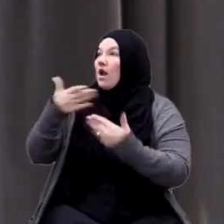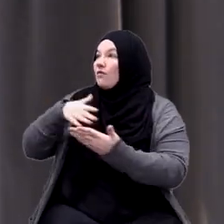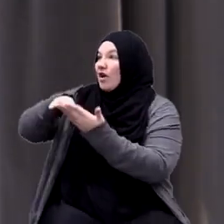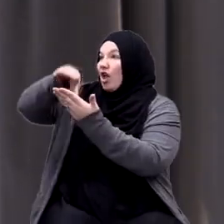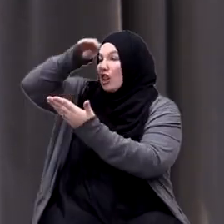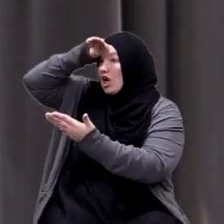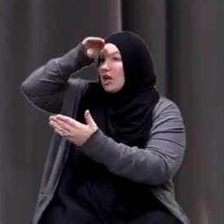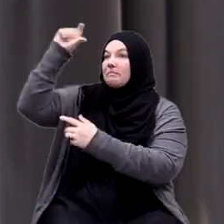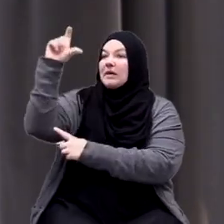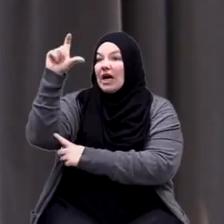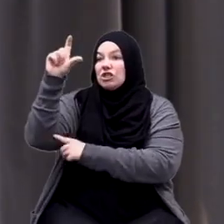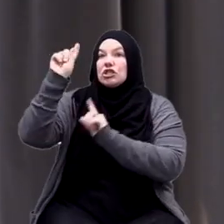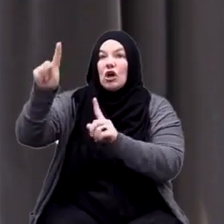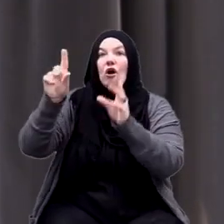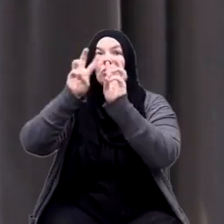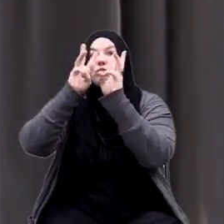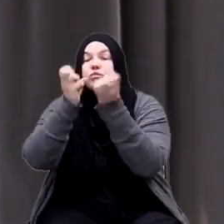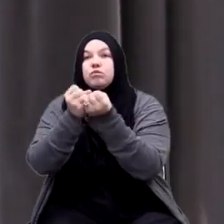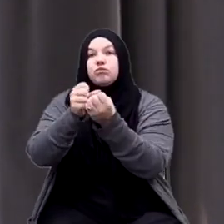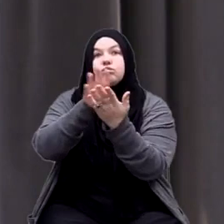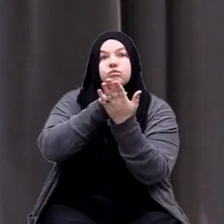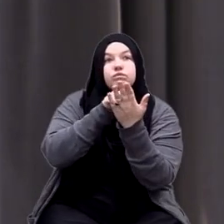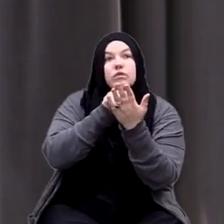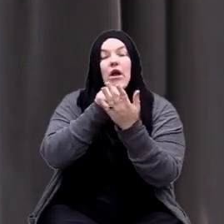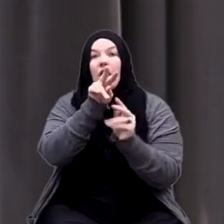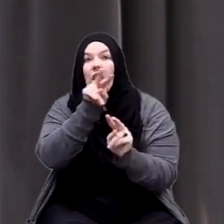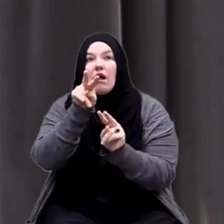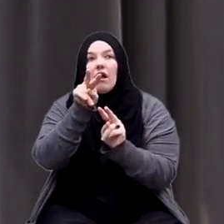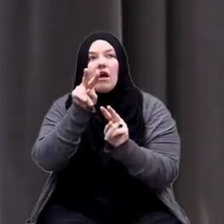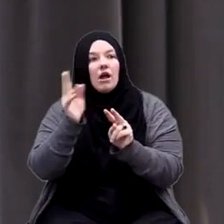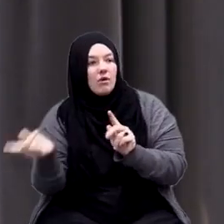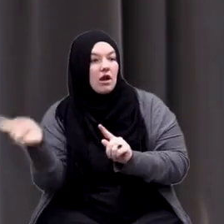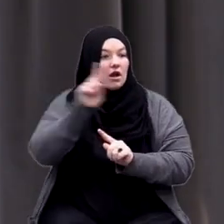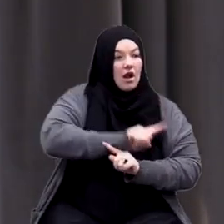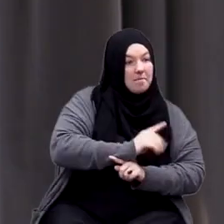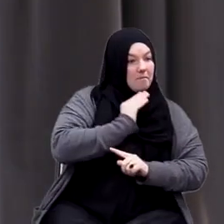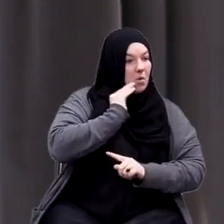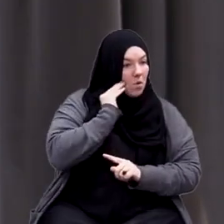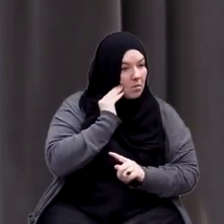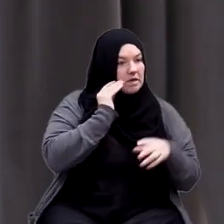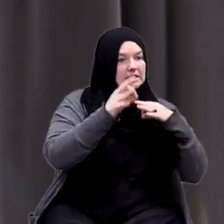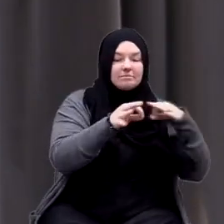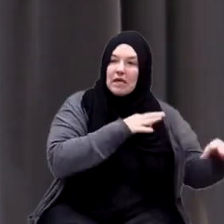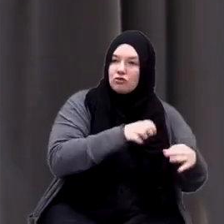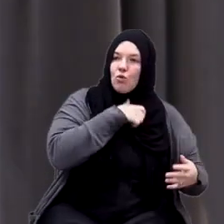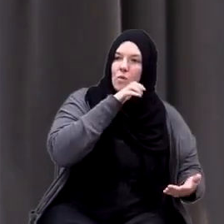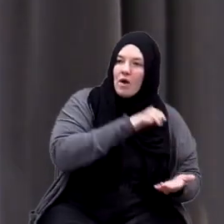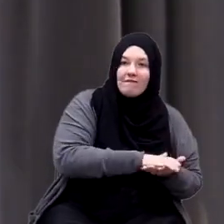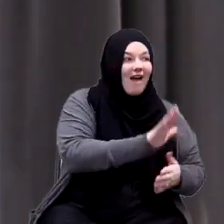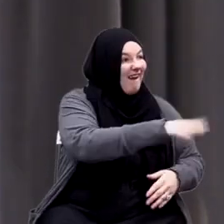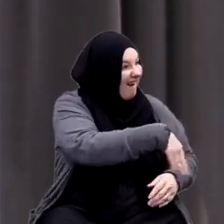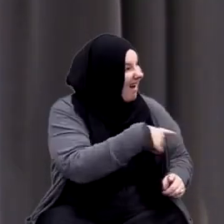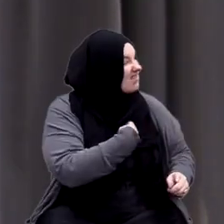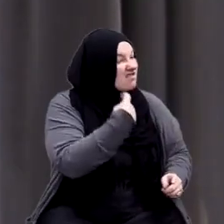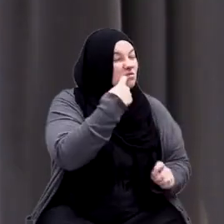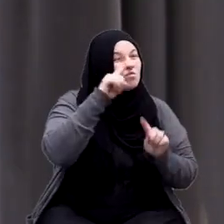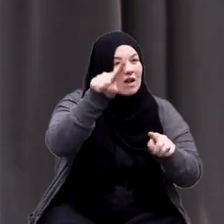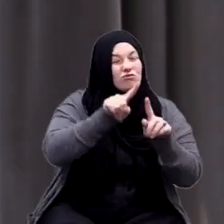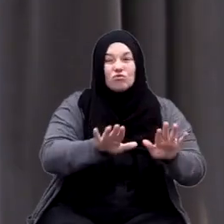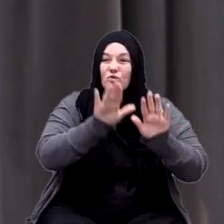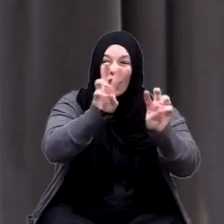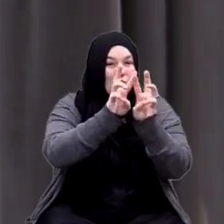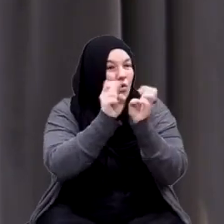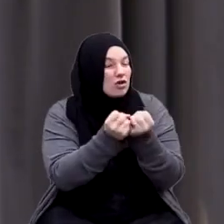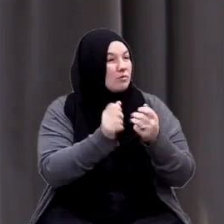learn in the masjid and deliver to our sisters at home, our wives, and our children.